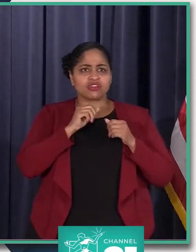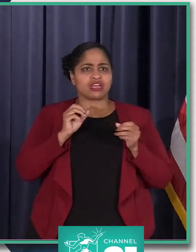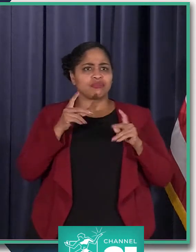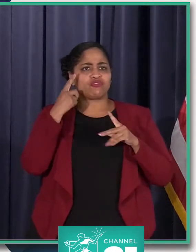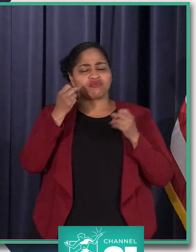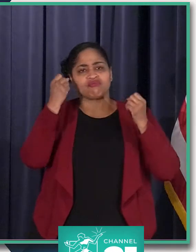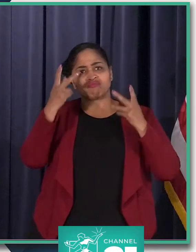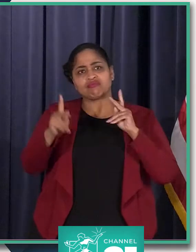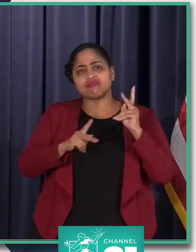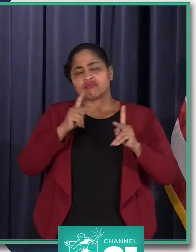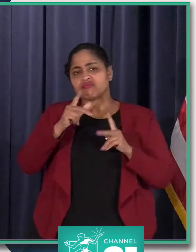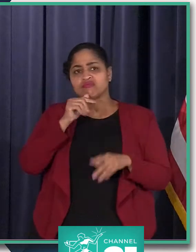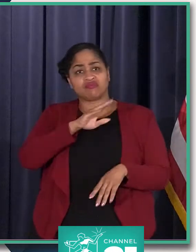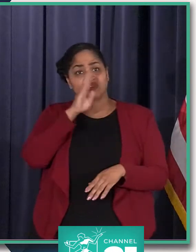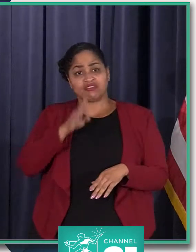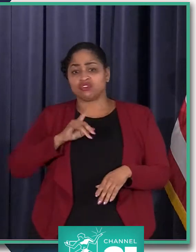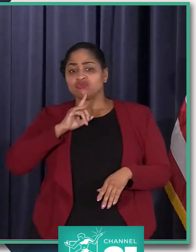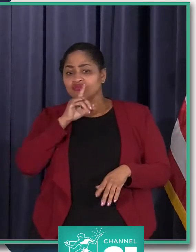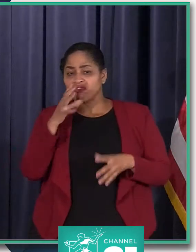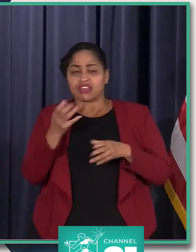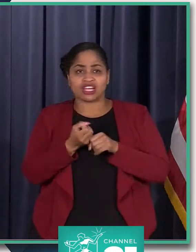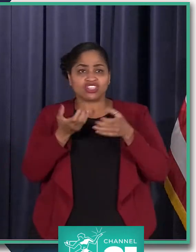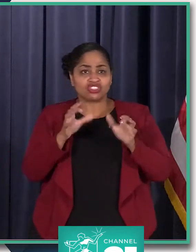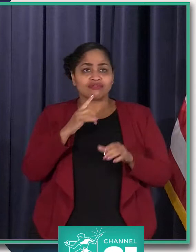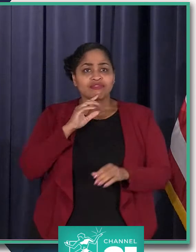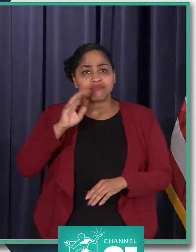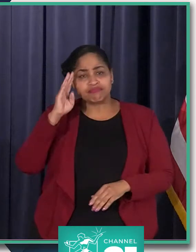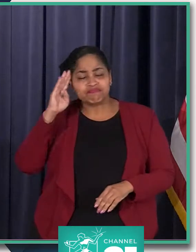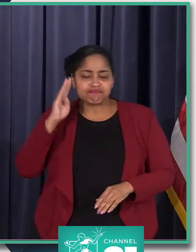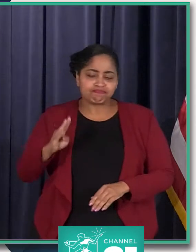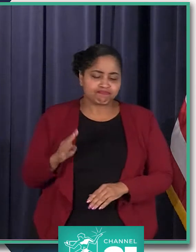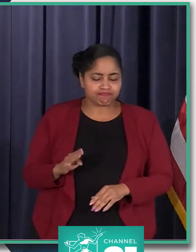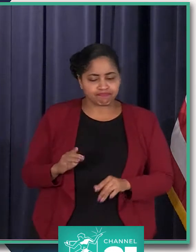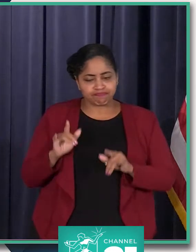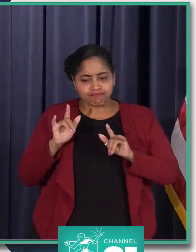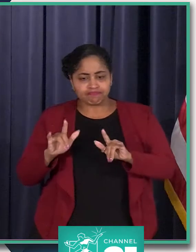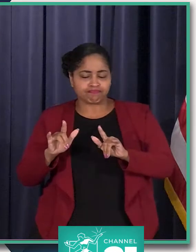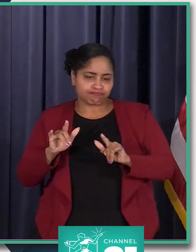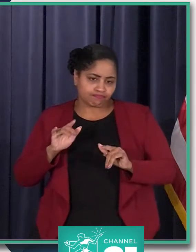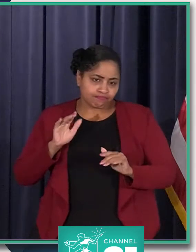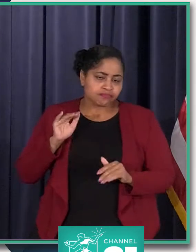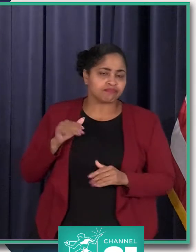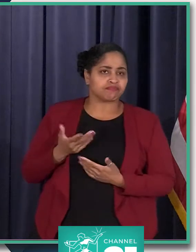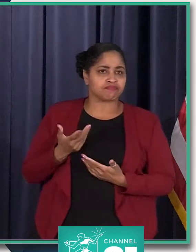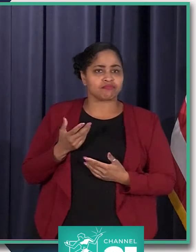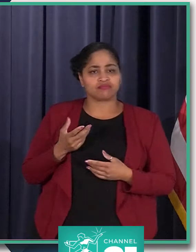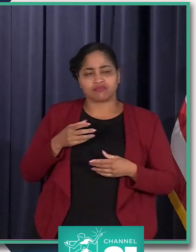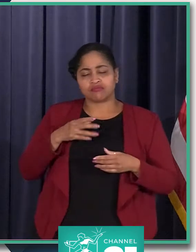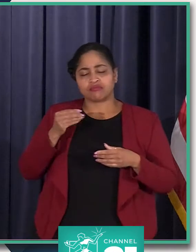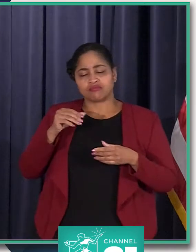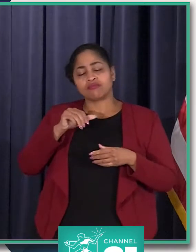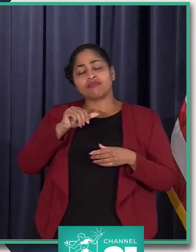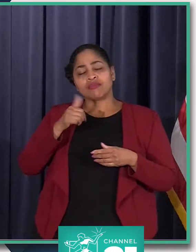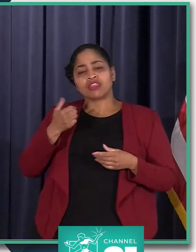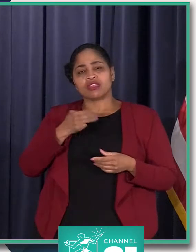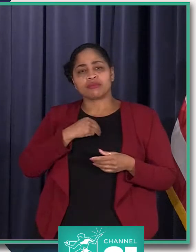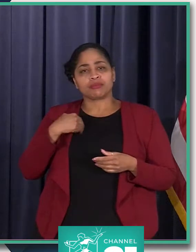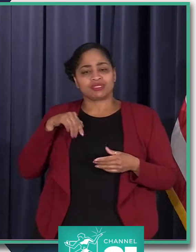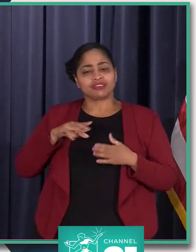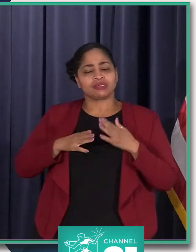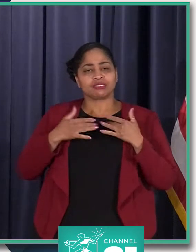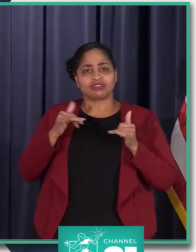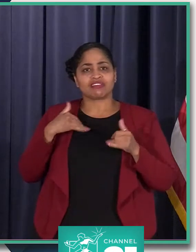folks who never really did get to say goodbye to be with a lot of other members of this community who had the same experience. Very,